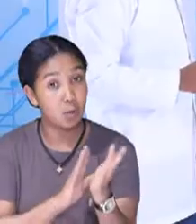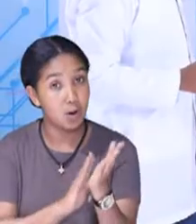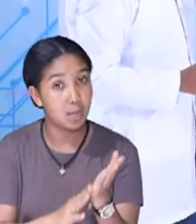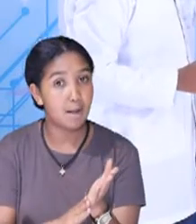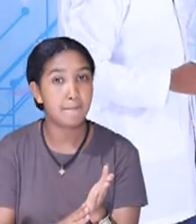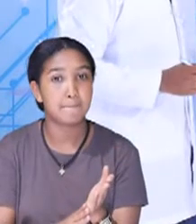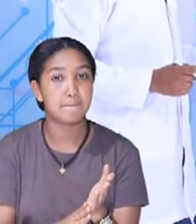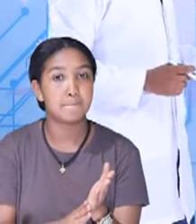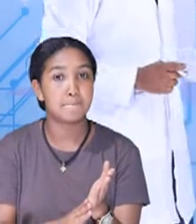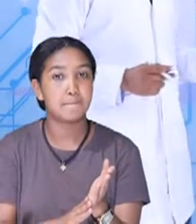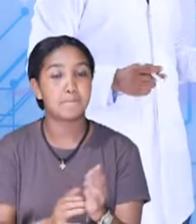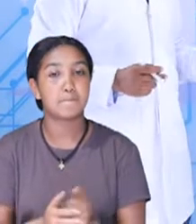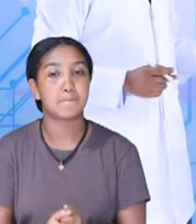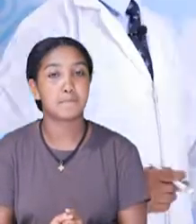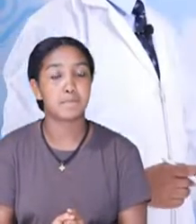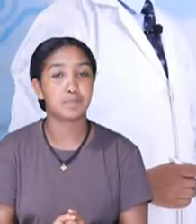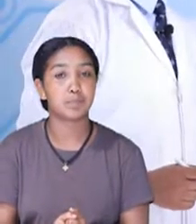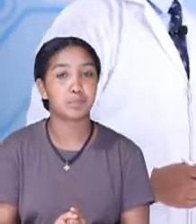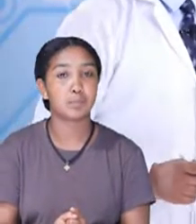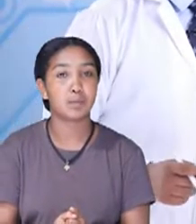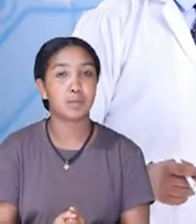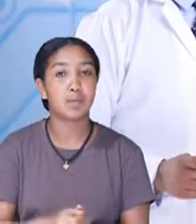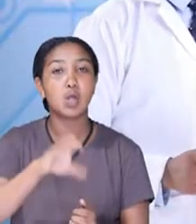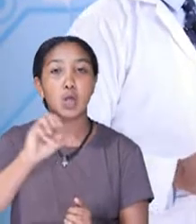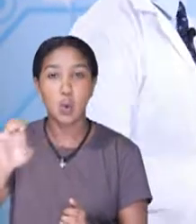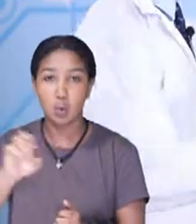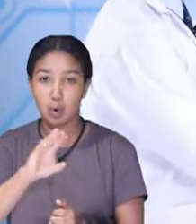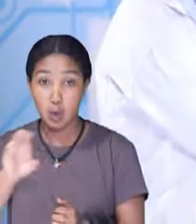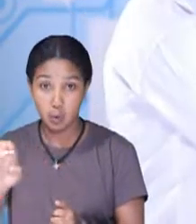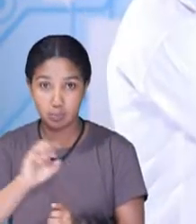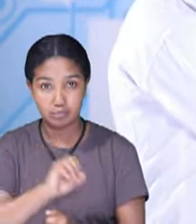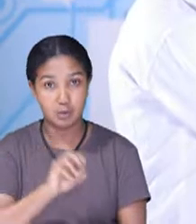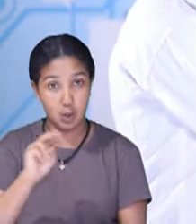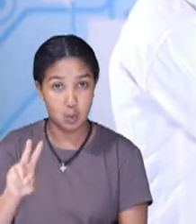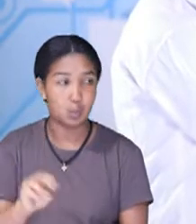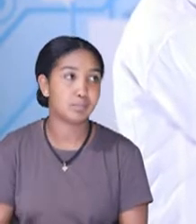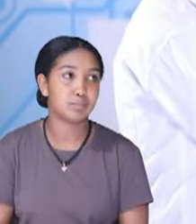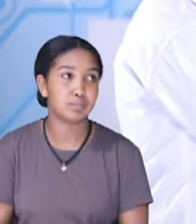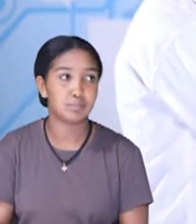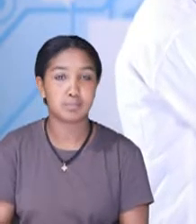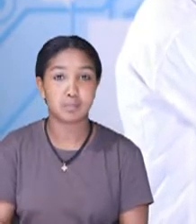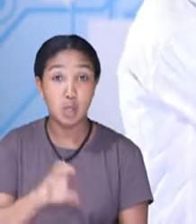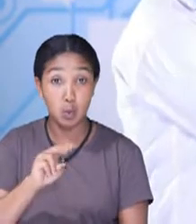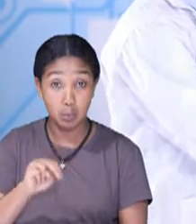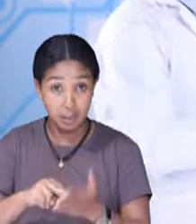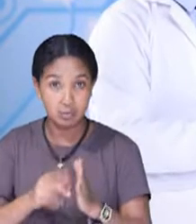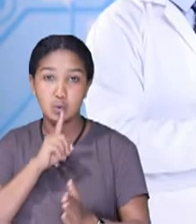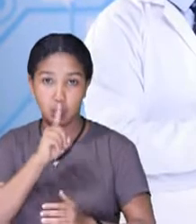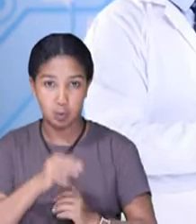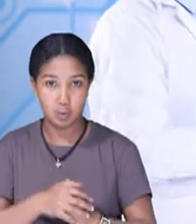bacteria, lines of evolution, is eubacteria. Eu means true,